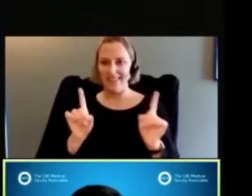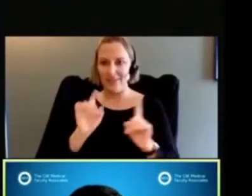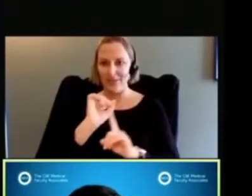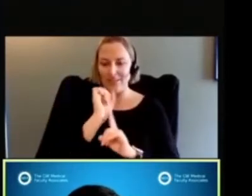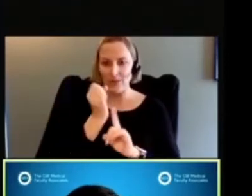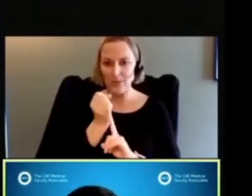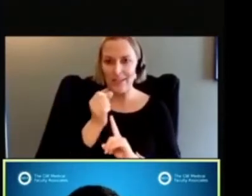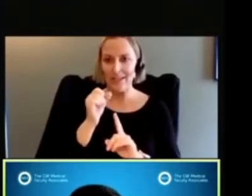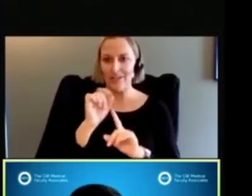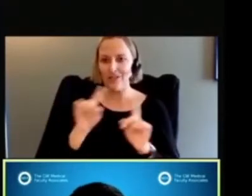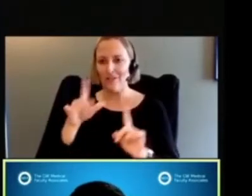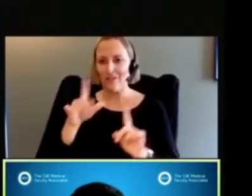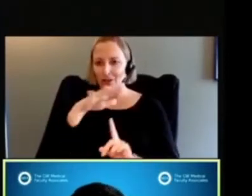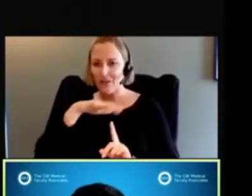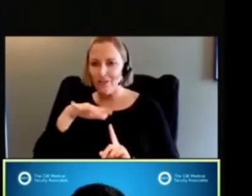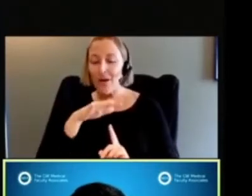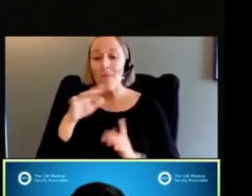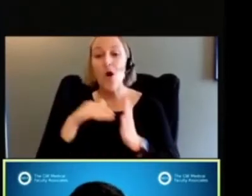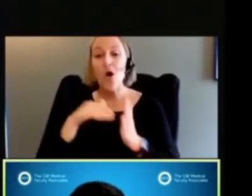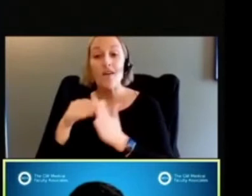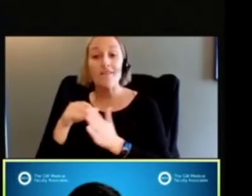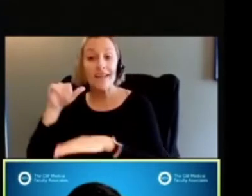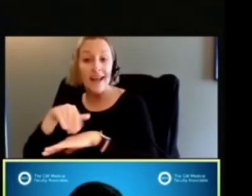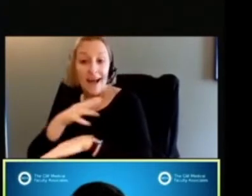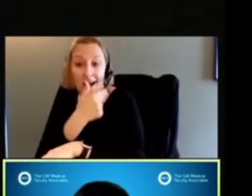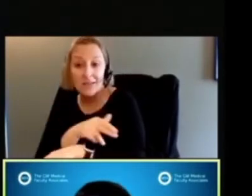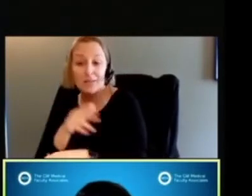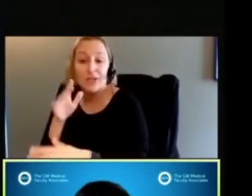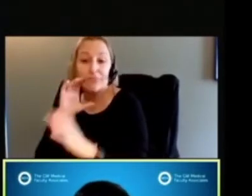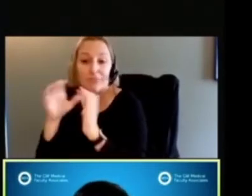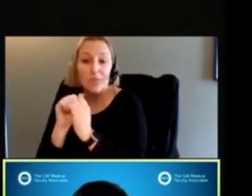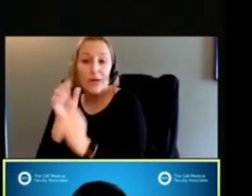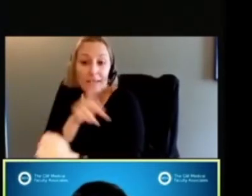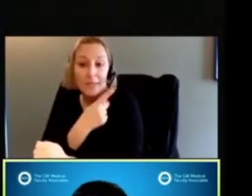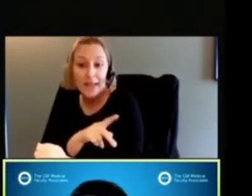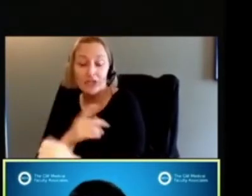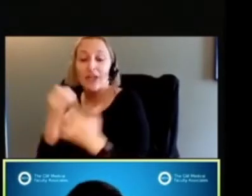your patients, when you're in a hospital setting or in a clinic setting, and now you're able